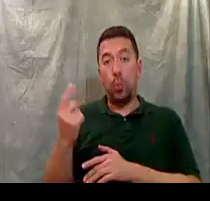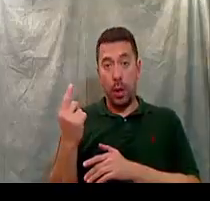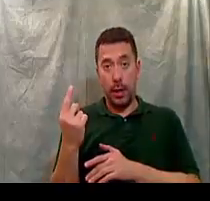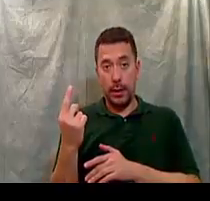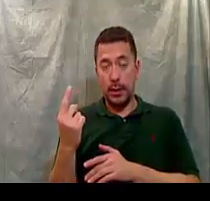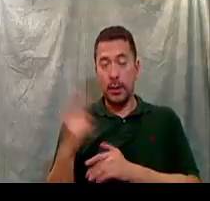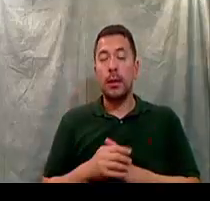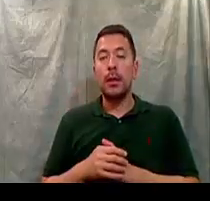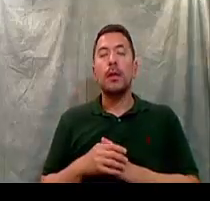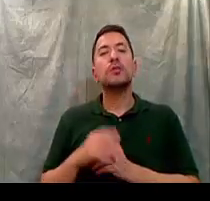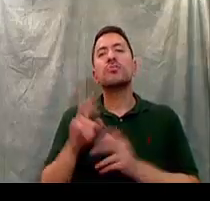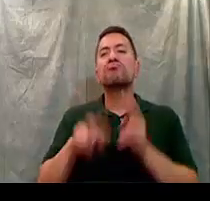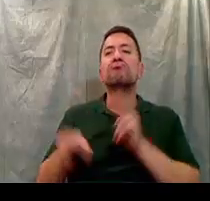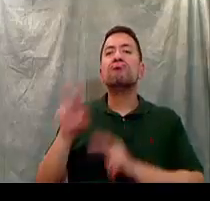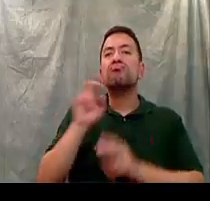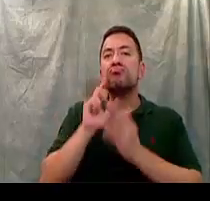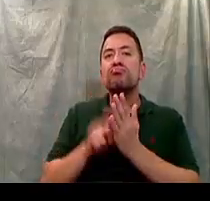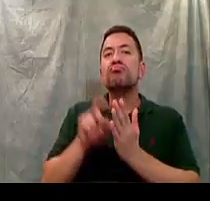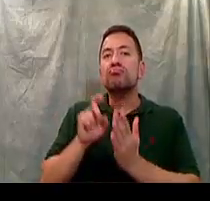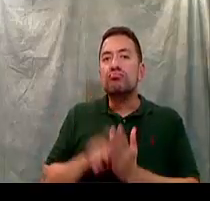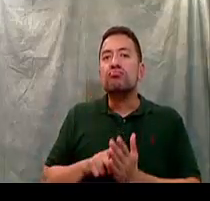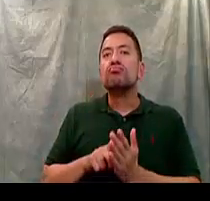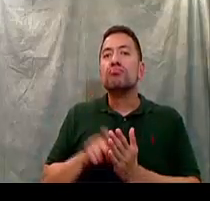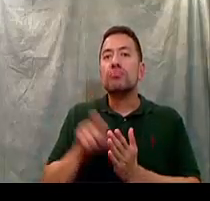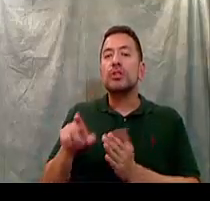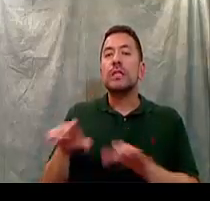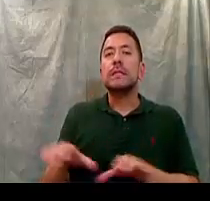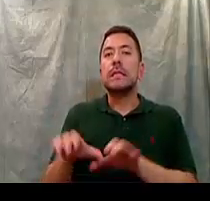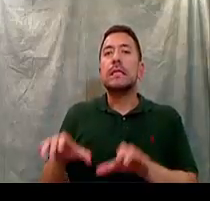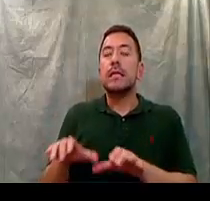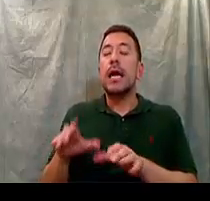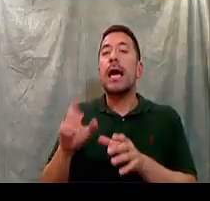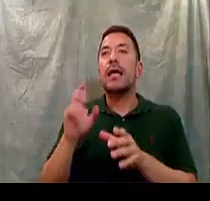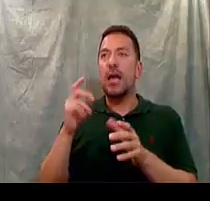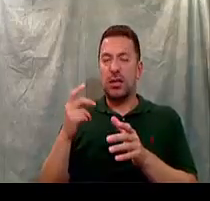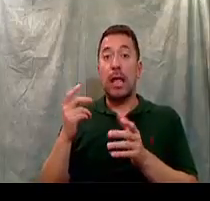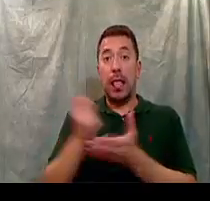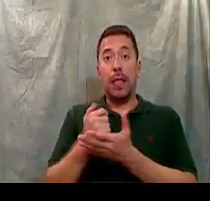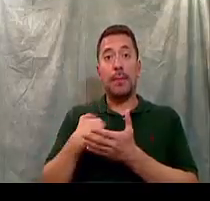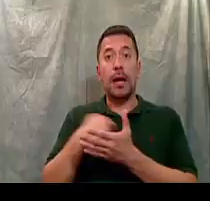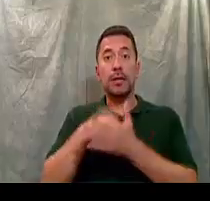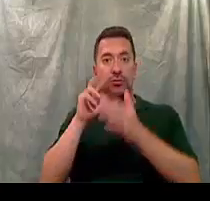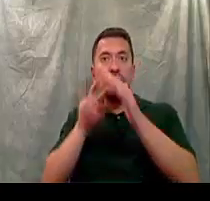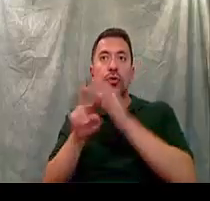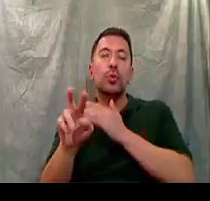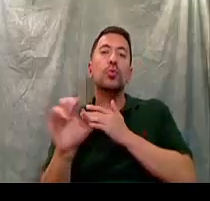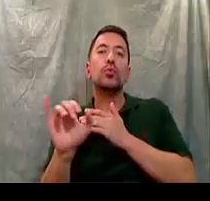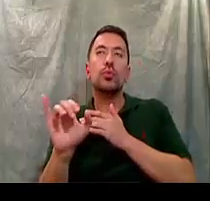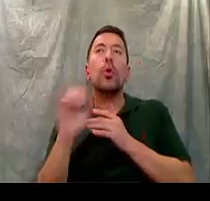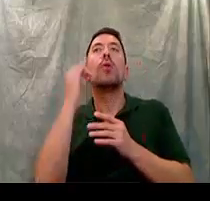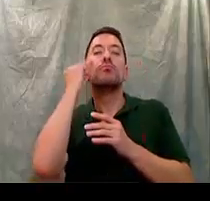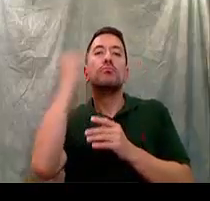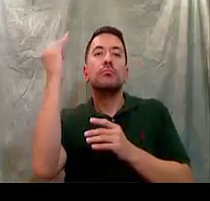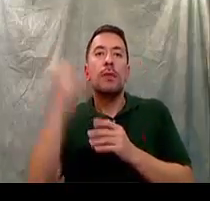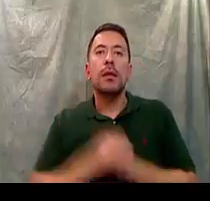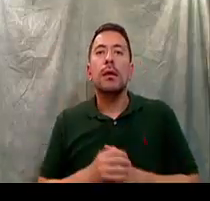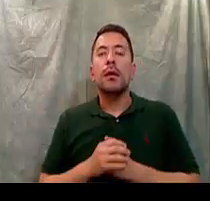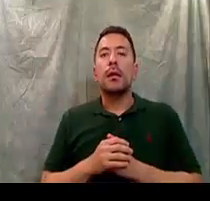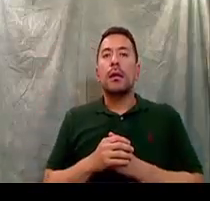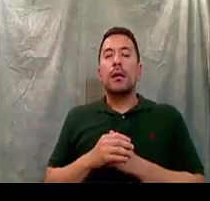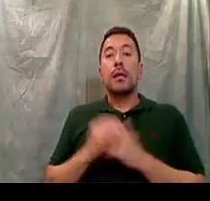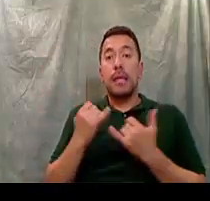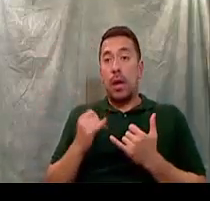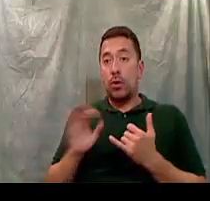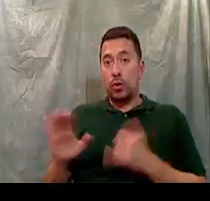some things, and also just to kind of look ahead as well, because some of the work that you're doing is